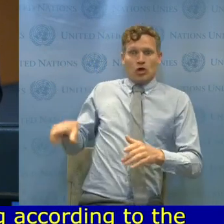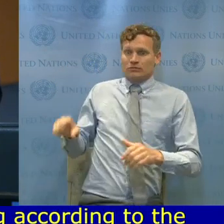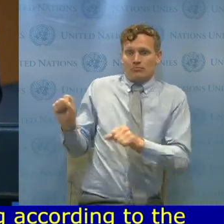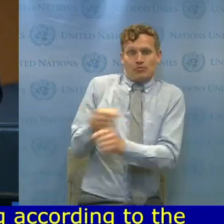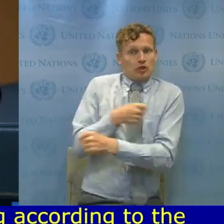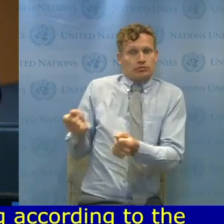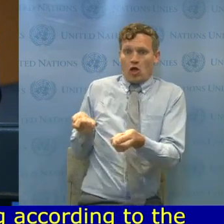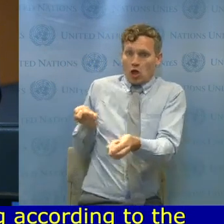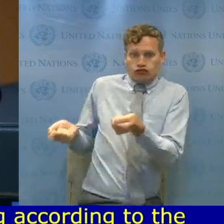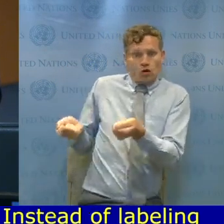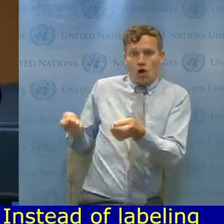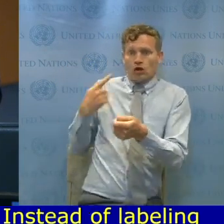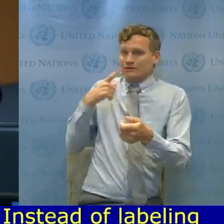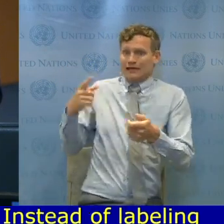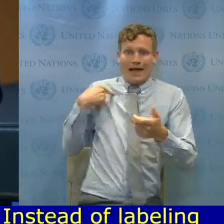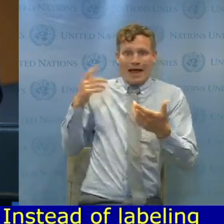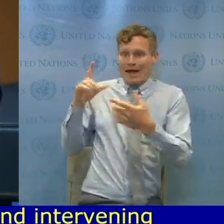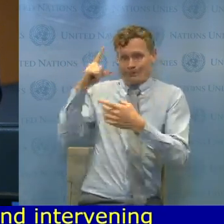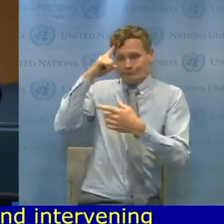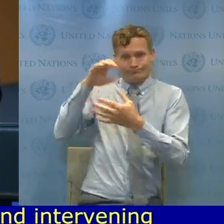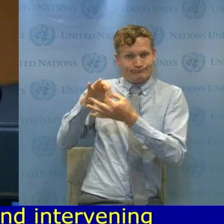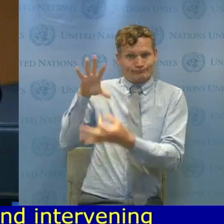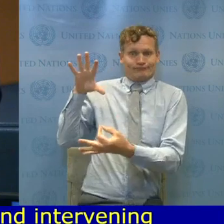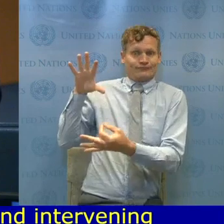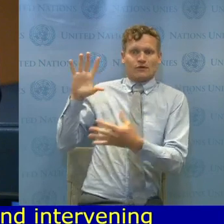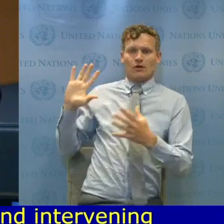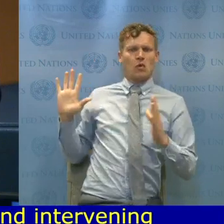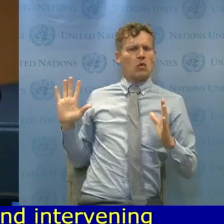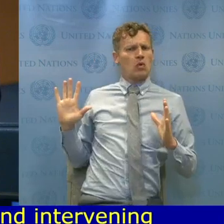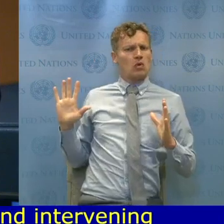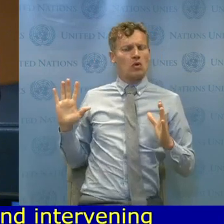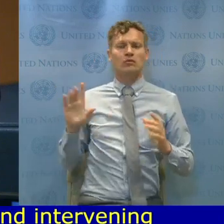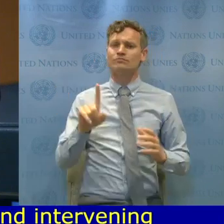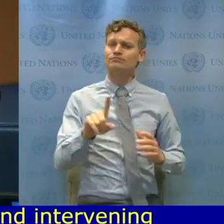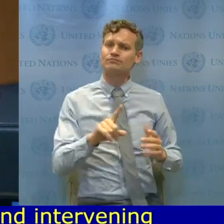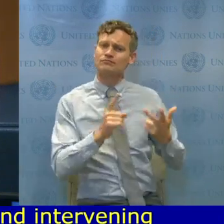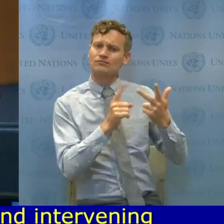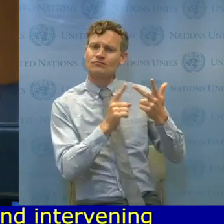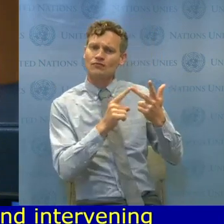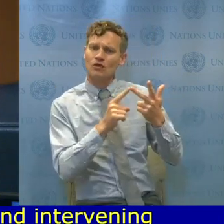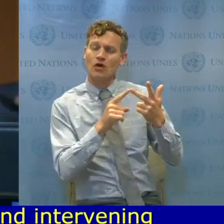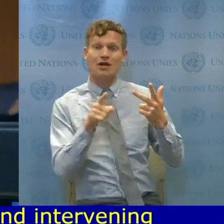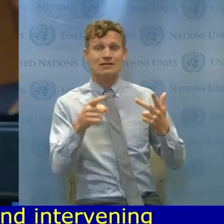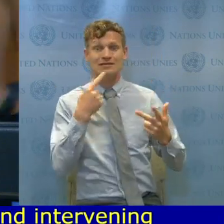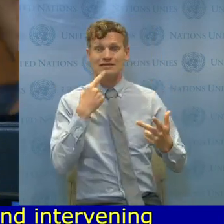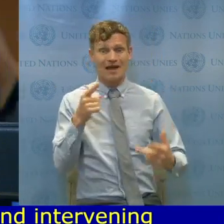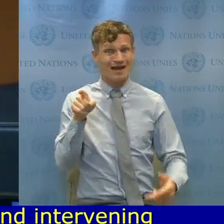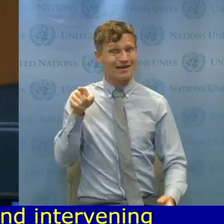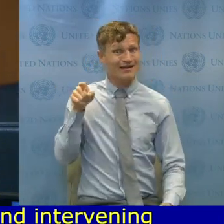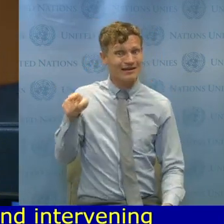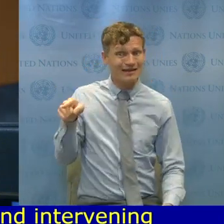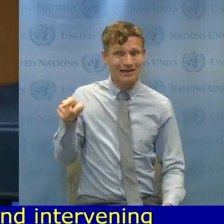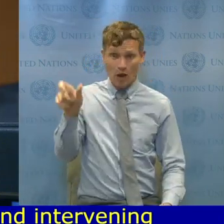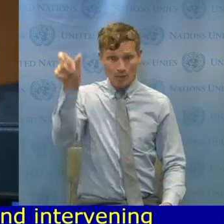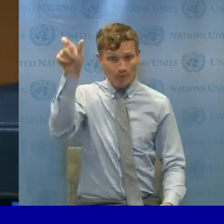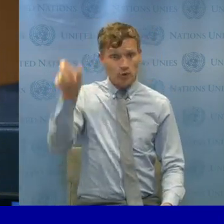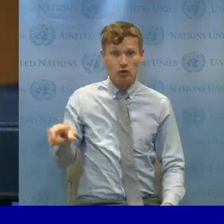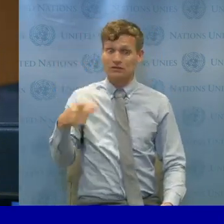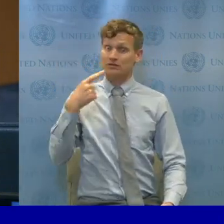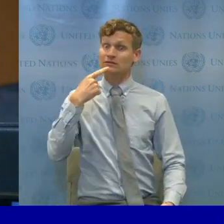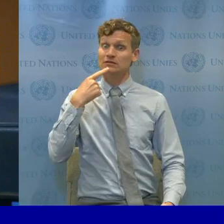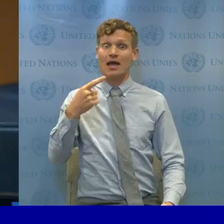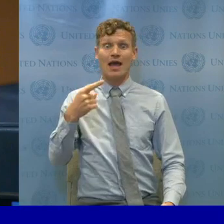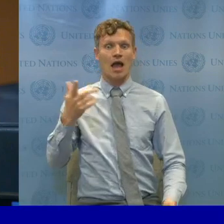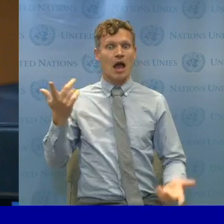Third, to replace the label of danger to others, we need fair police and justice systems that are fair